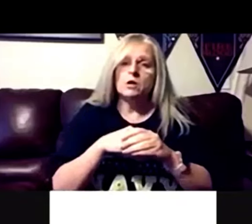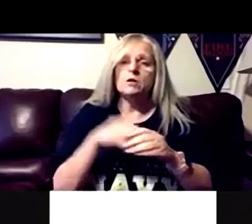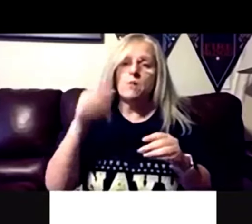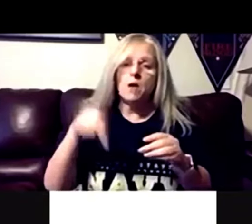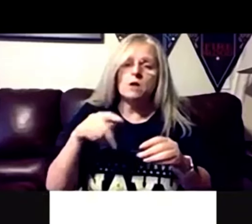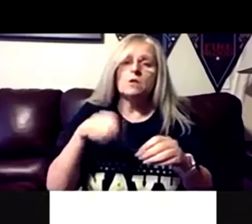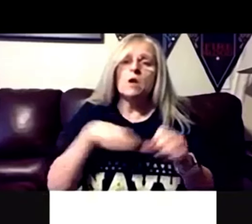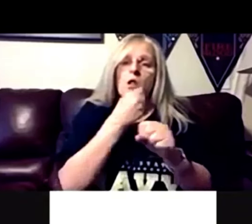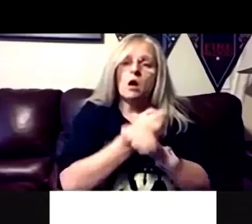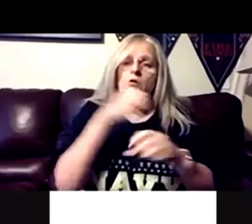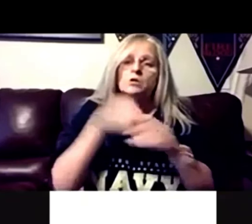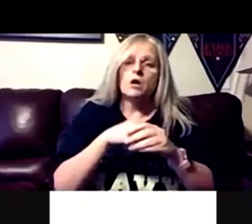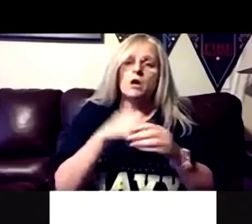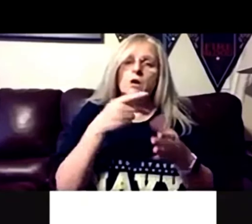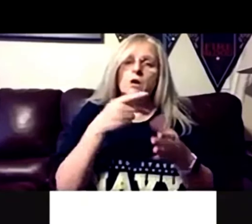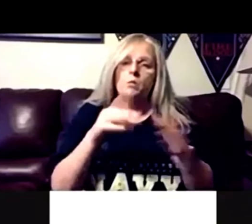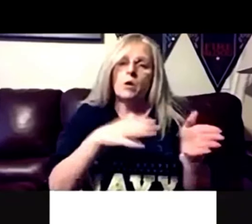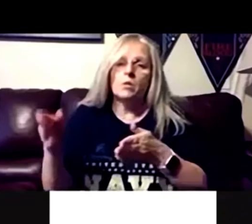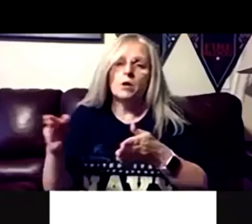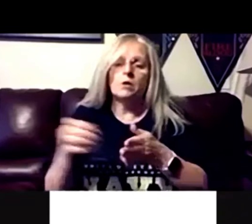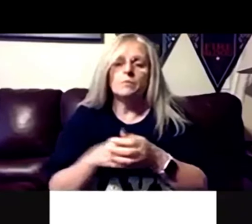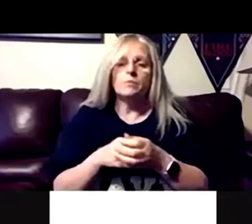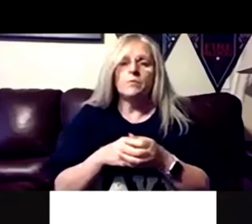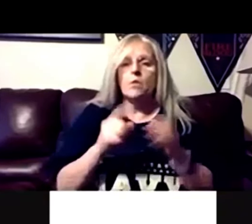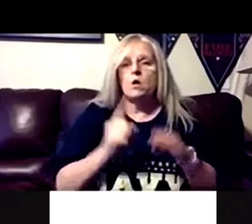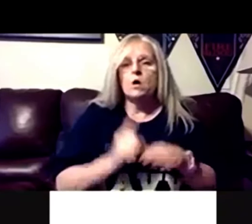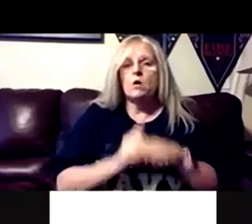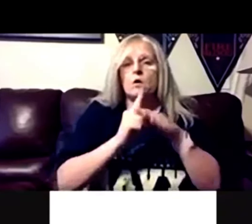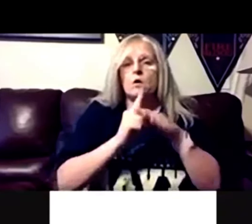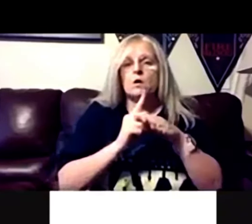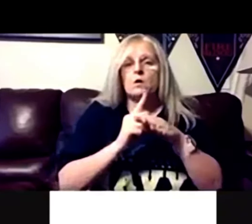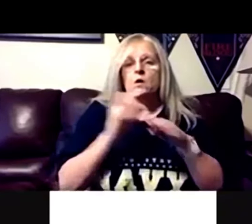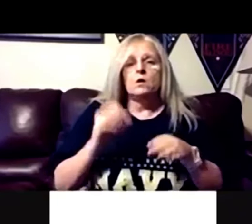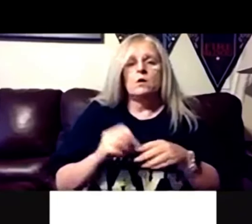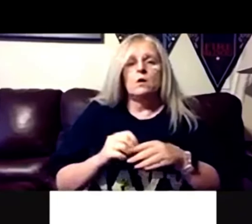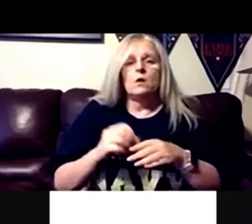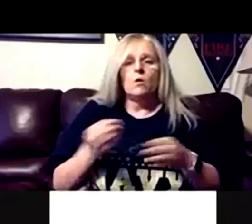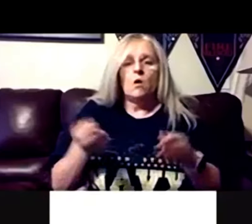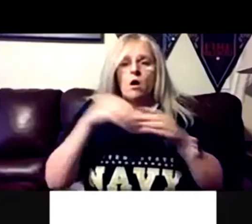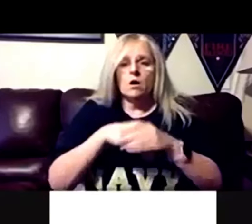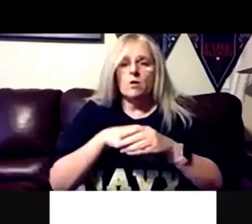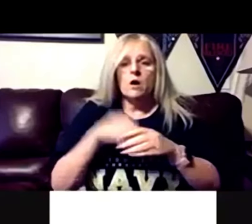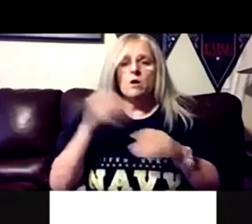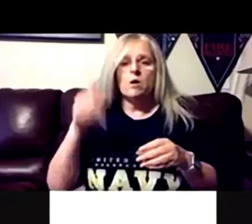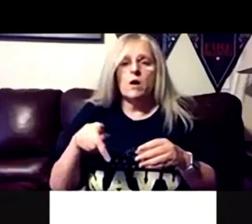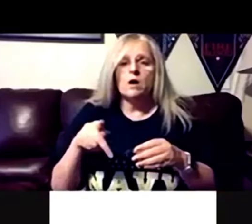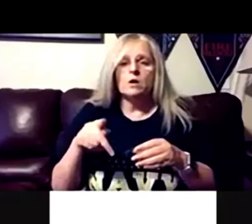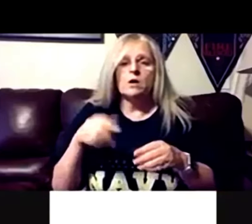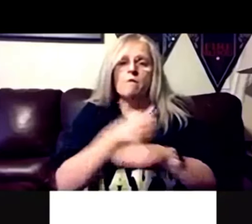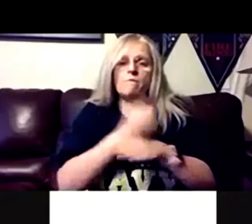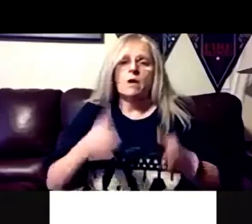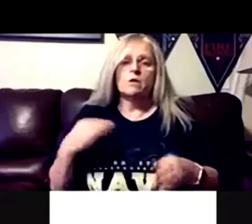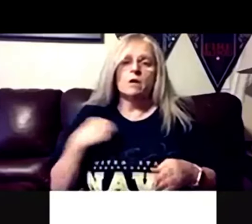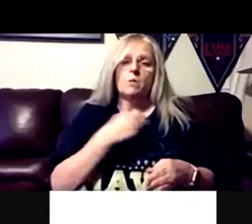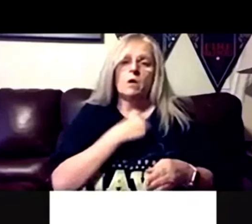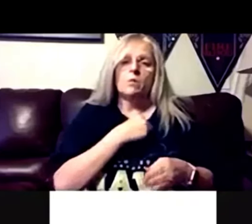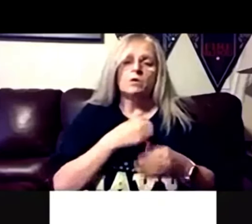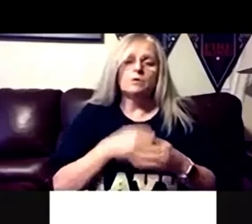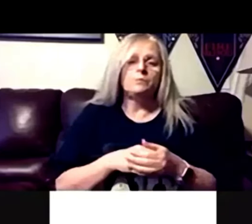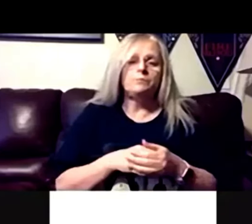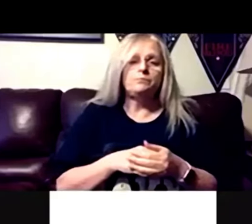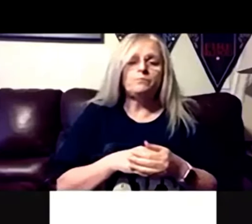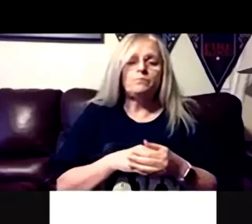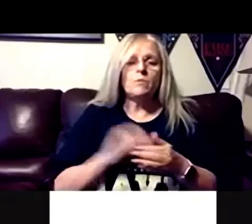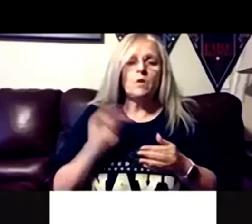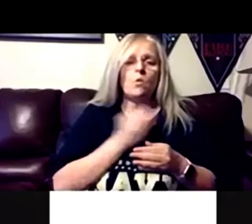So as ONPASSIVE launches to the world, we will all come into ONPASSIVE. the founding members, we